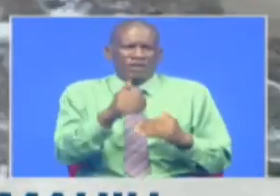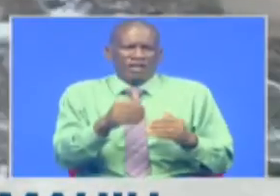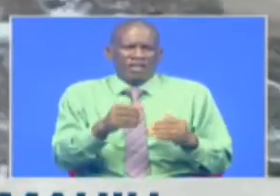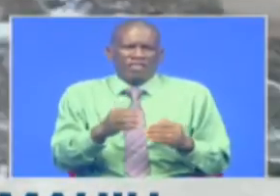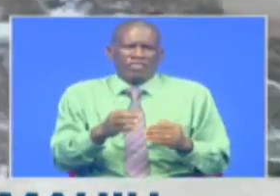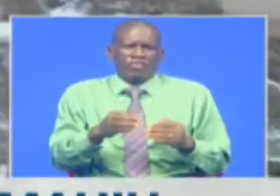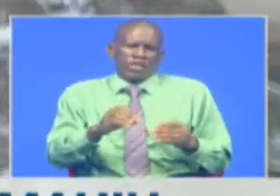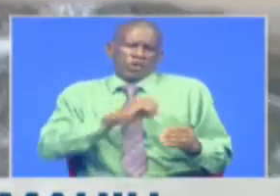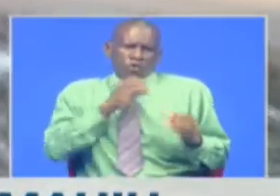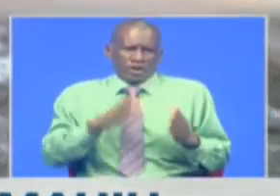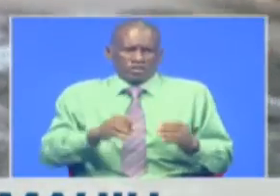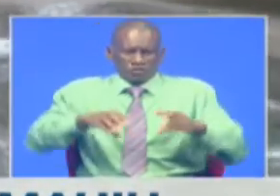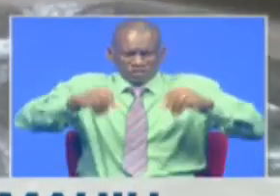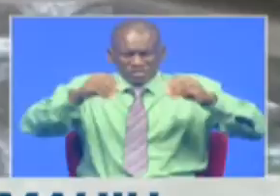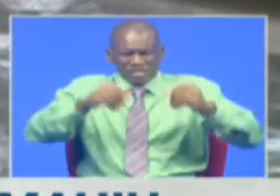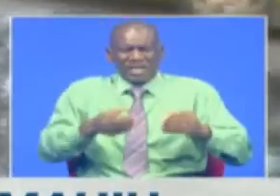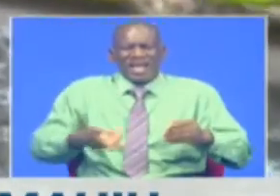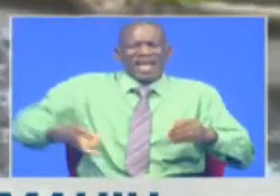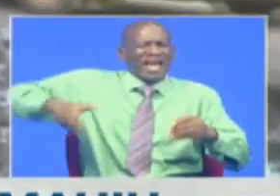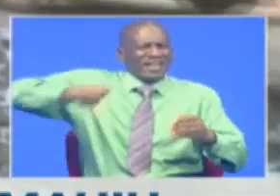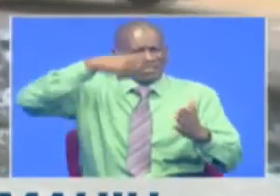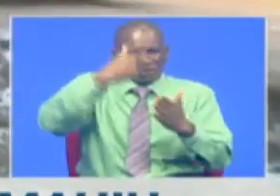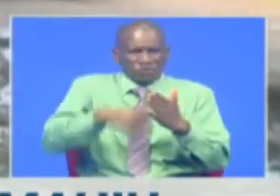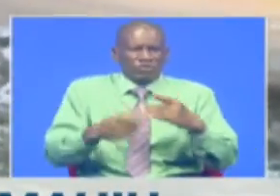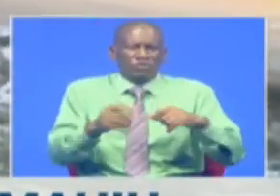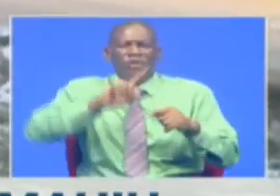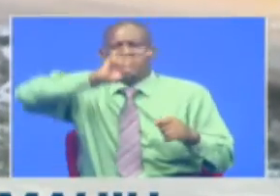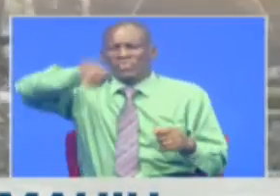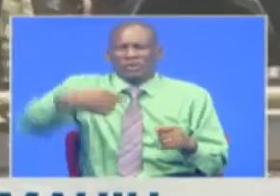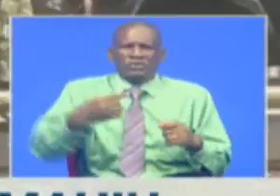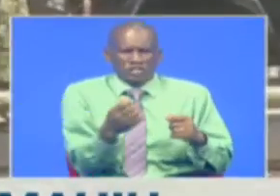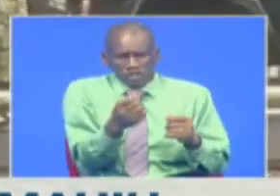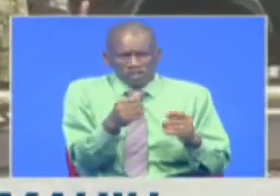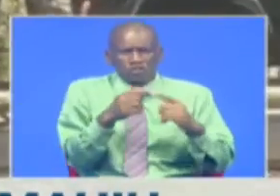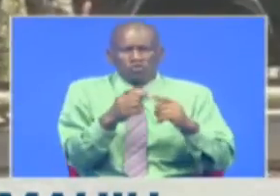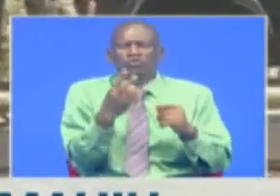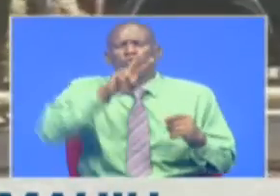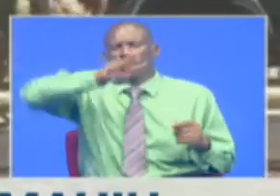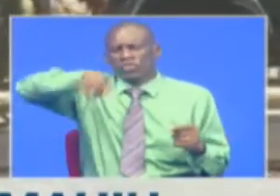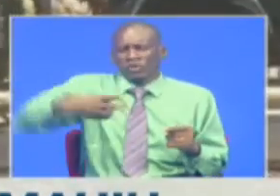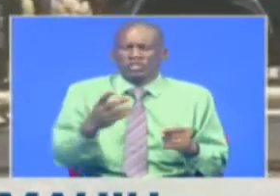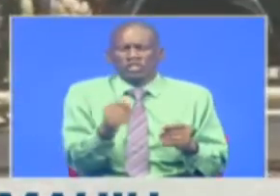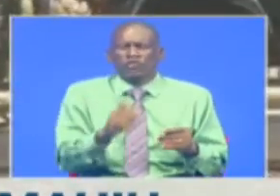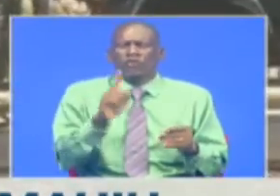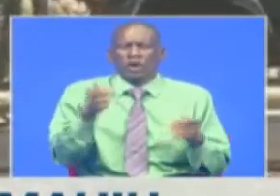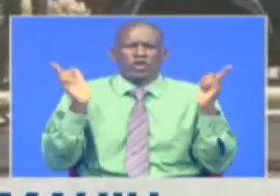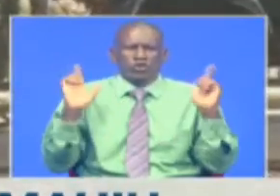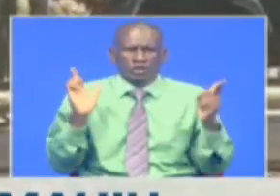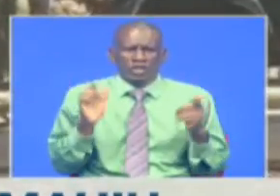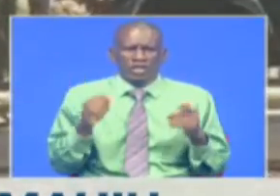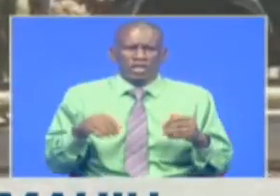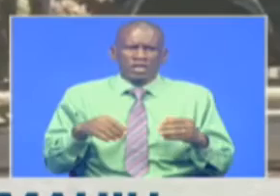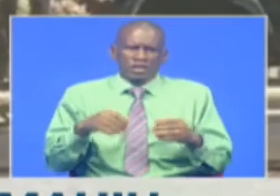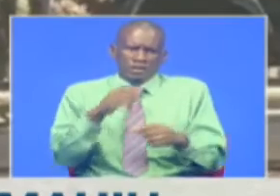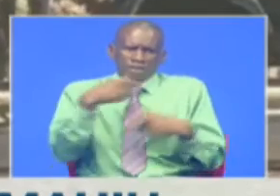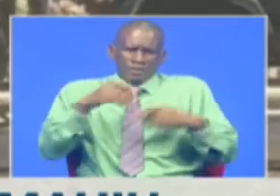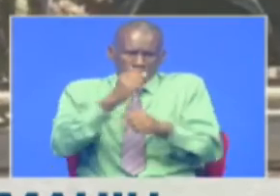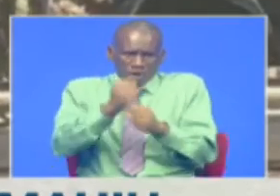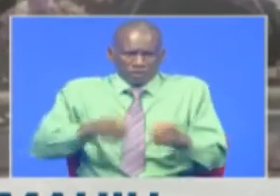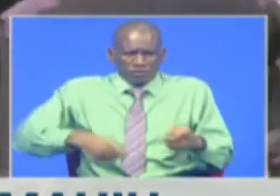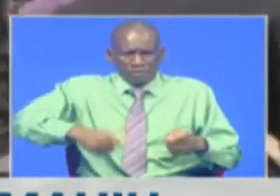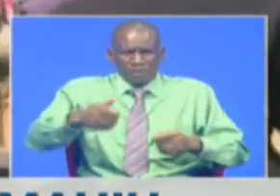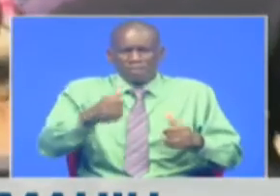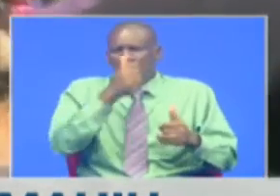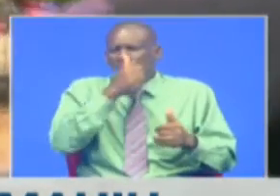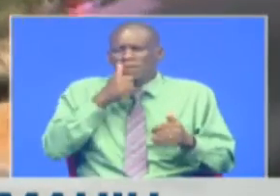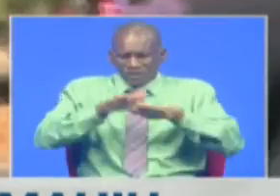to access the sand from 1,000 shillings up to 2,000 shillings per lorry. Loaders usually pay private land